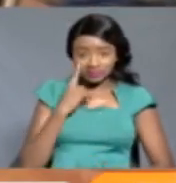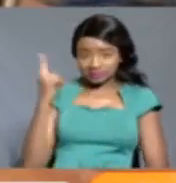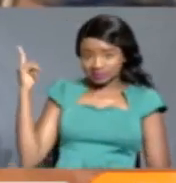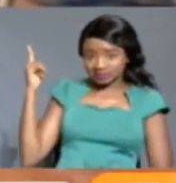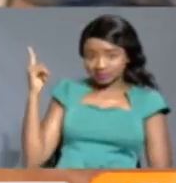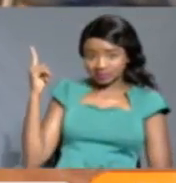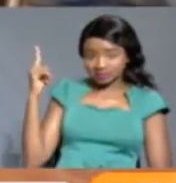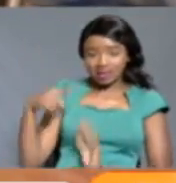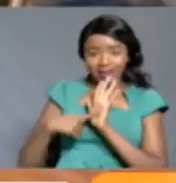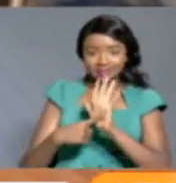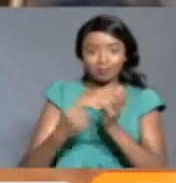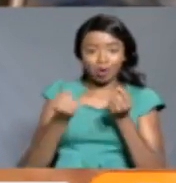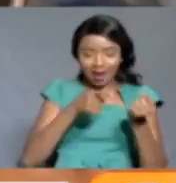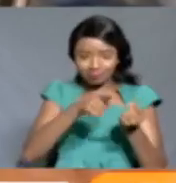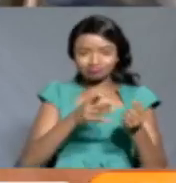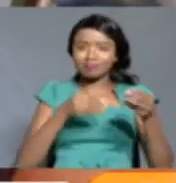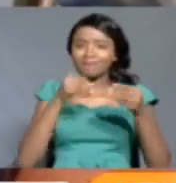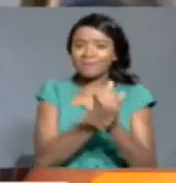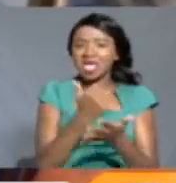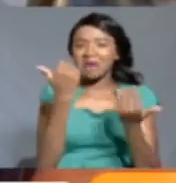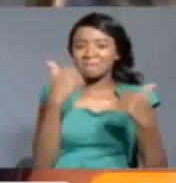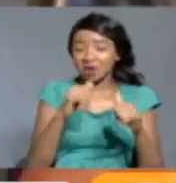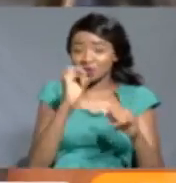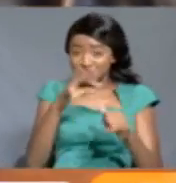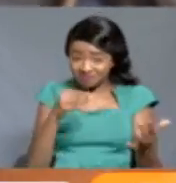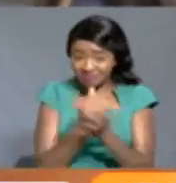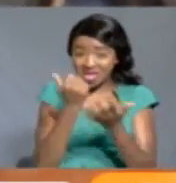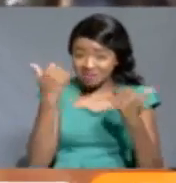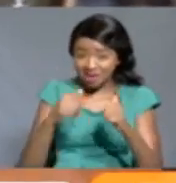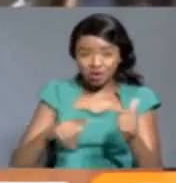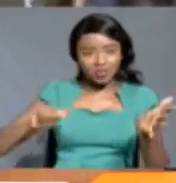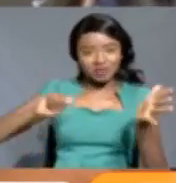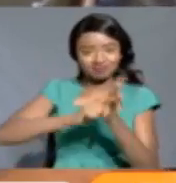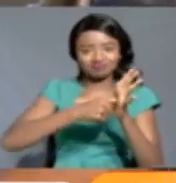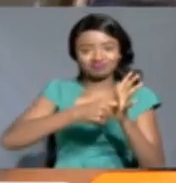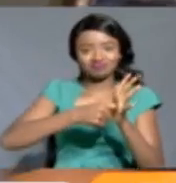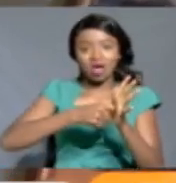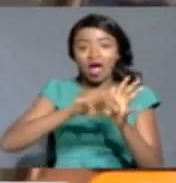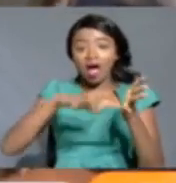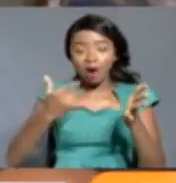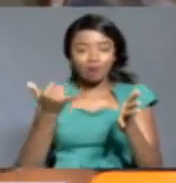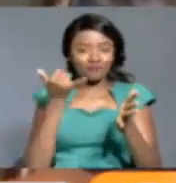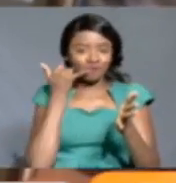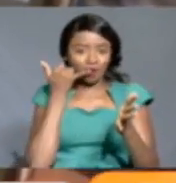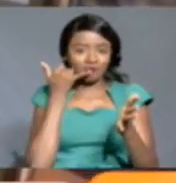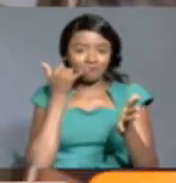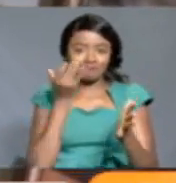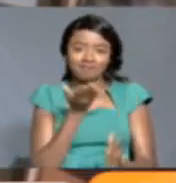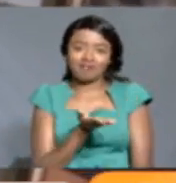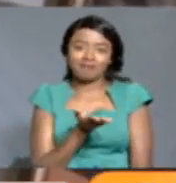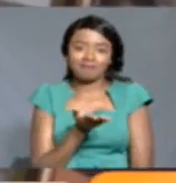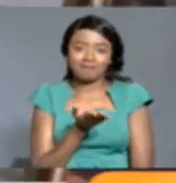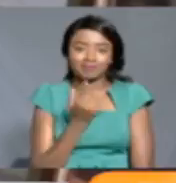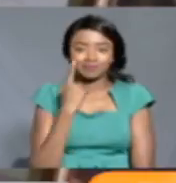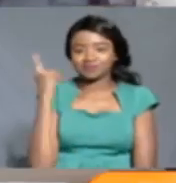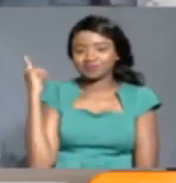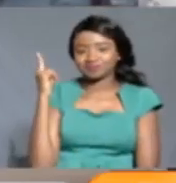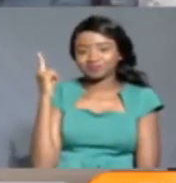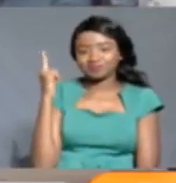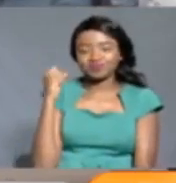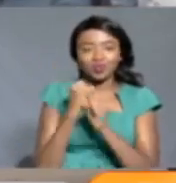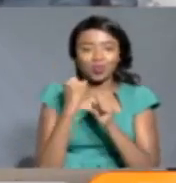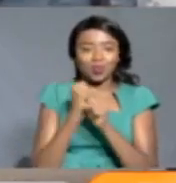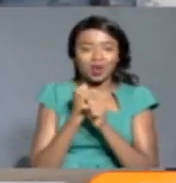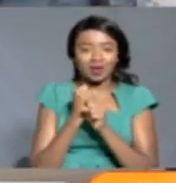haijalipia. So kama haijalipia tunaiclamp kwa simu kupitia simu. This is how it works.